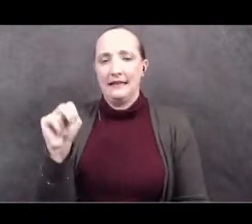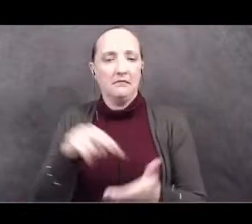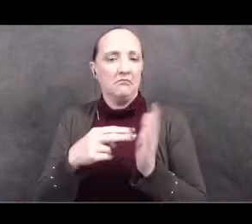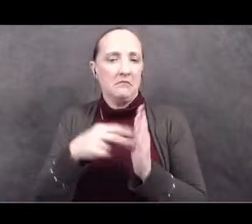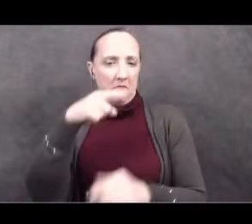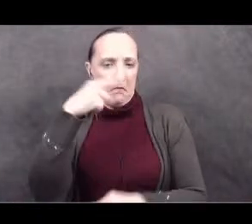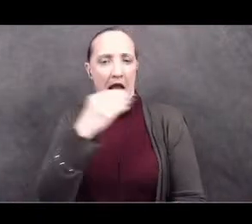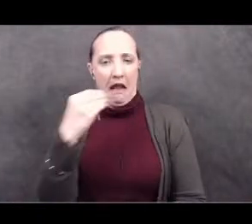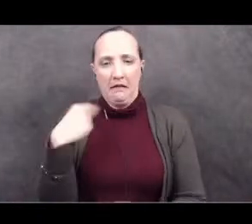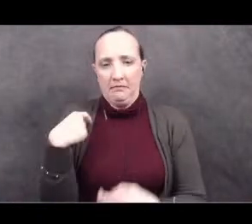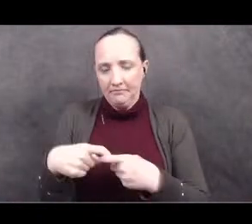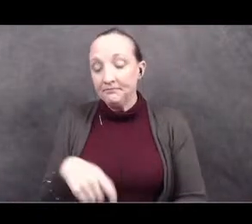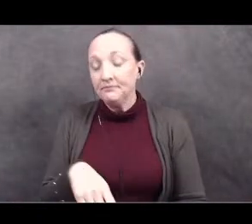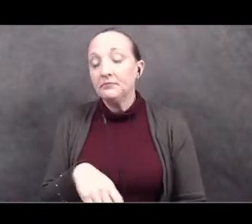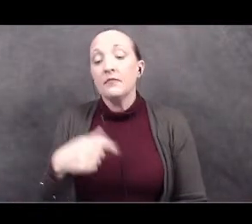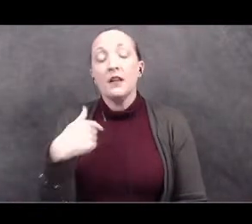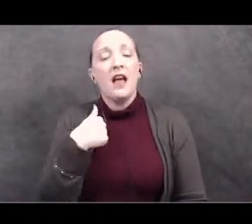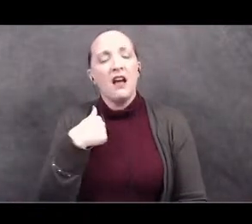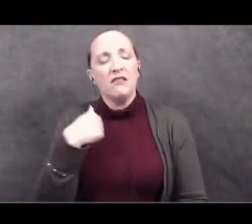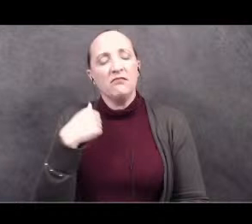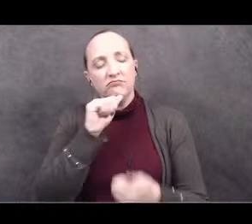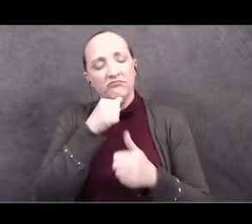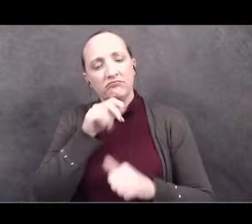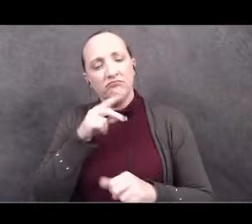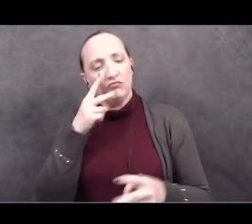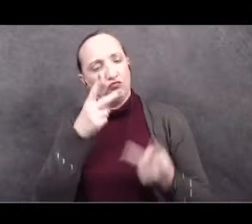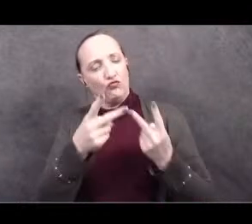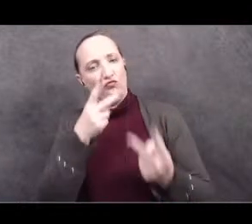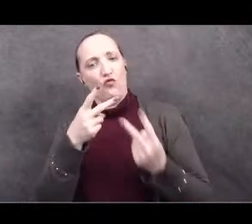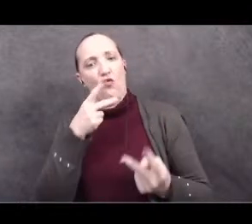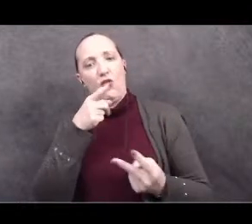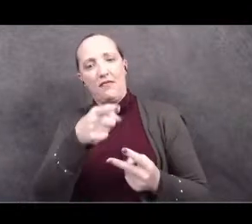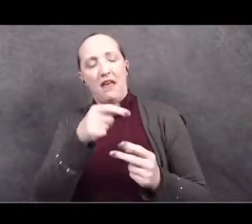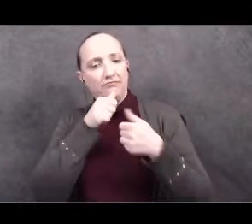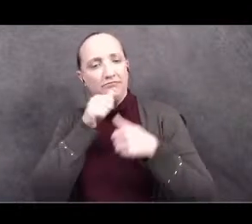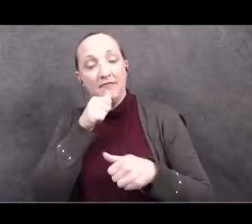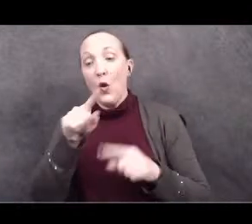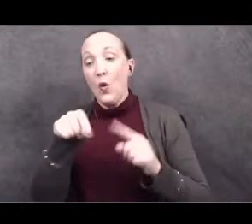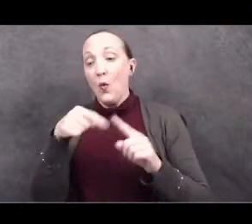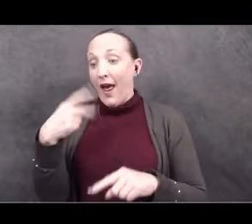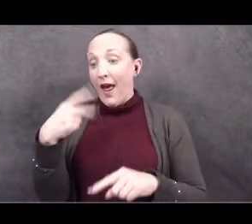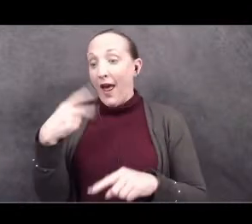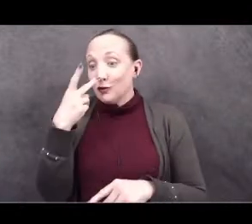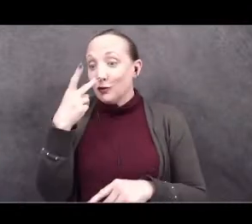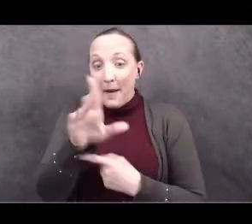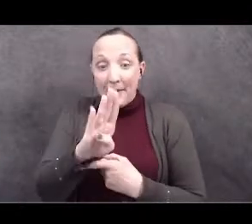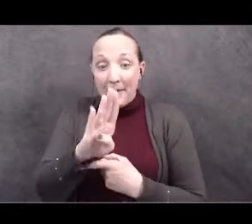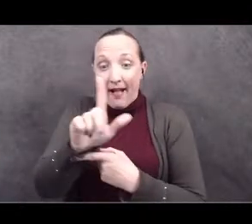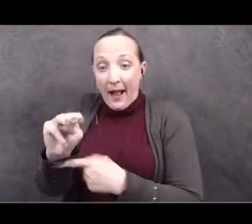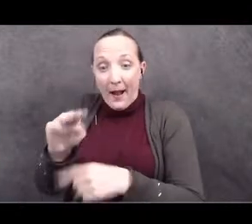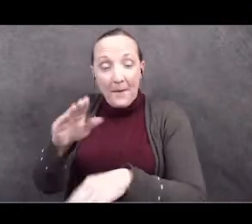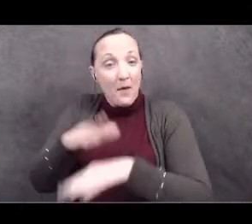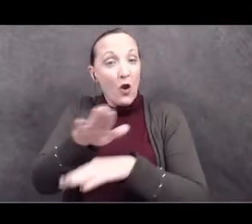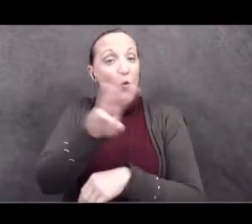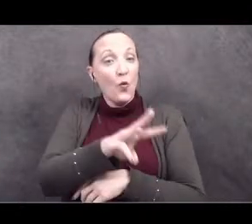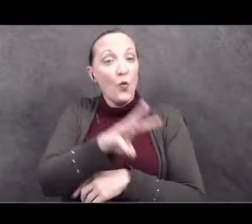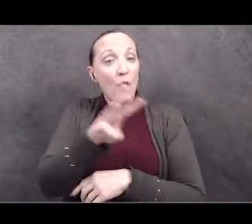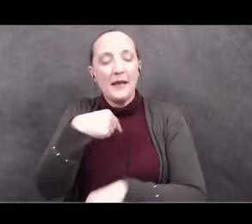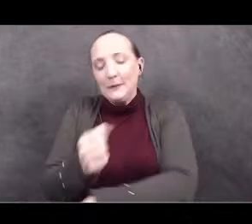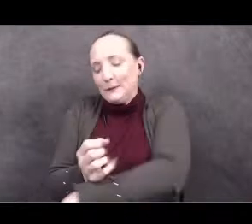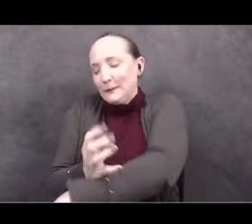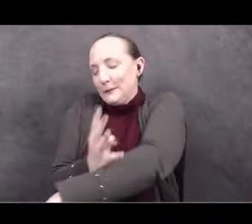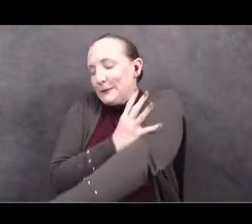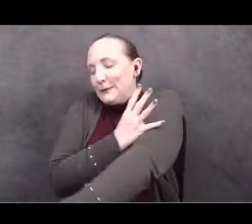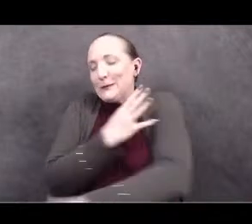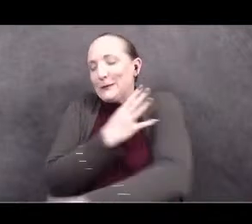school where they live when I saw the symbol on the school website I shivered from sure joy and I can proudly say that my ground my granddaughter